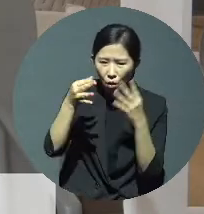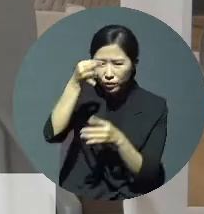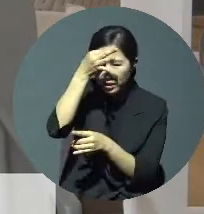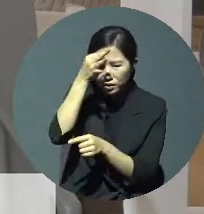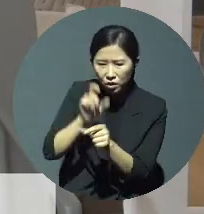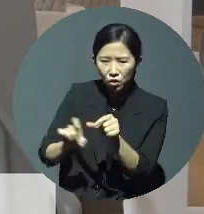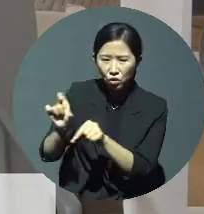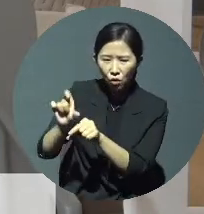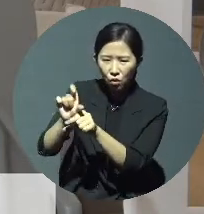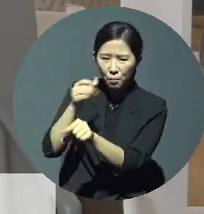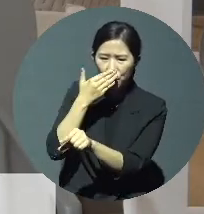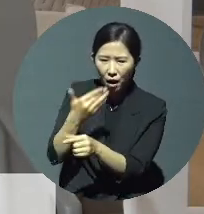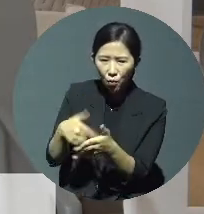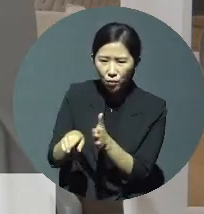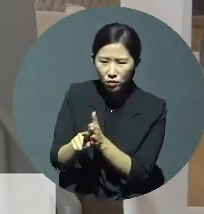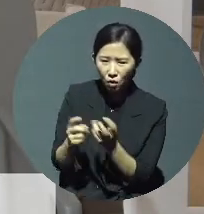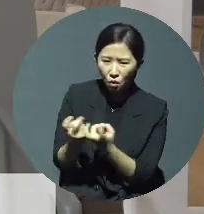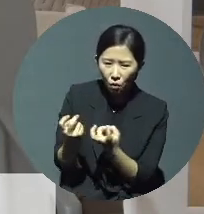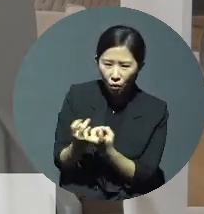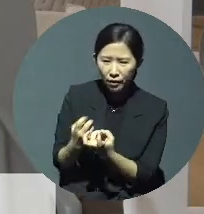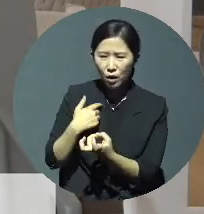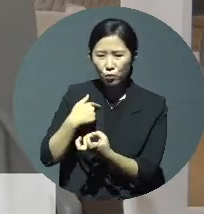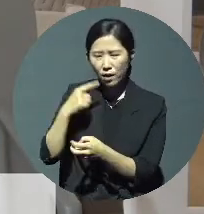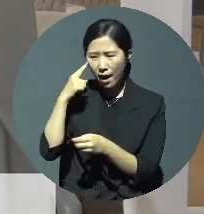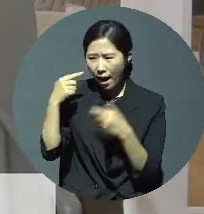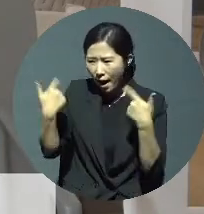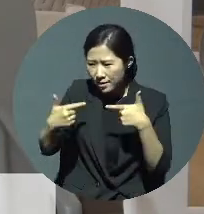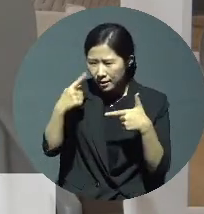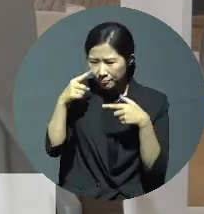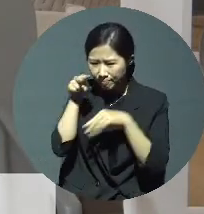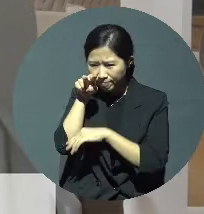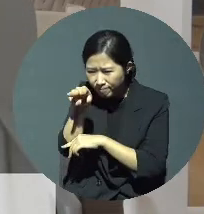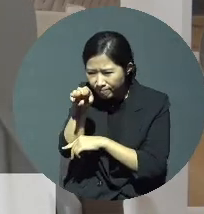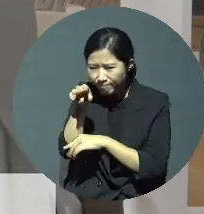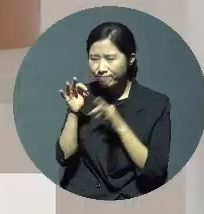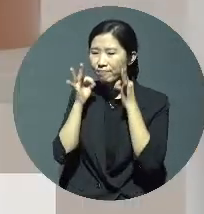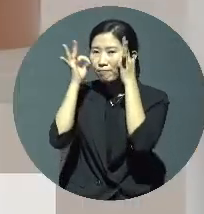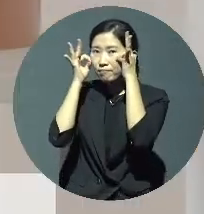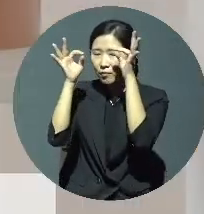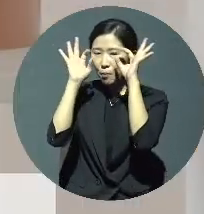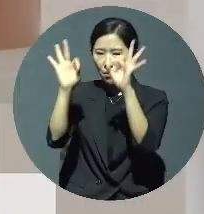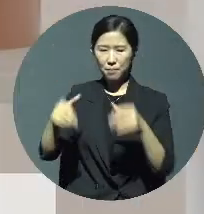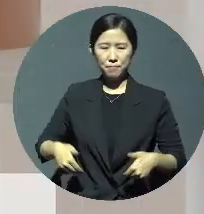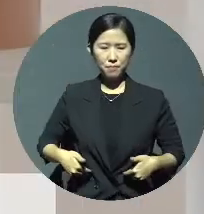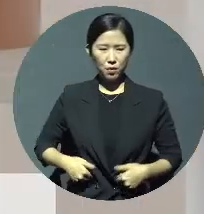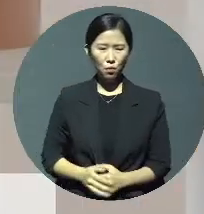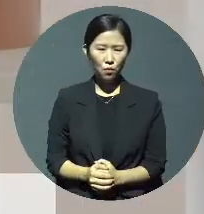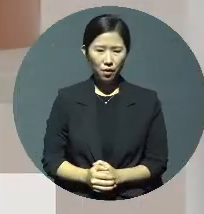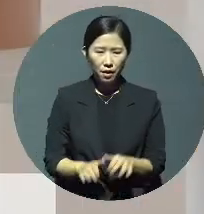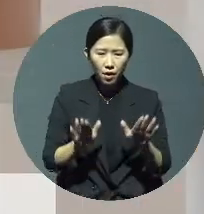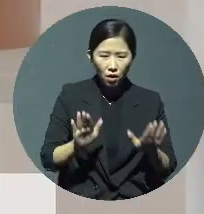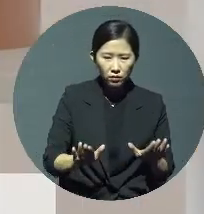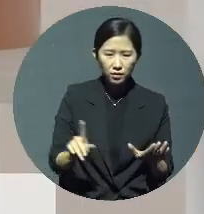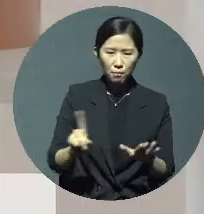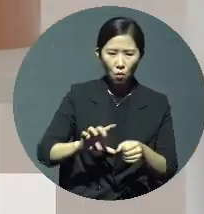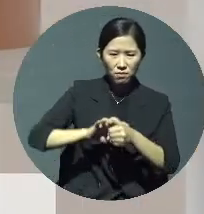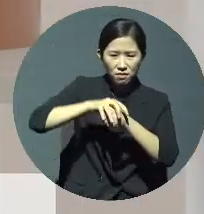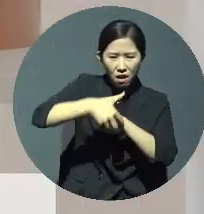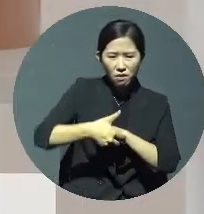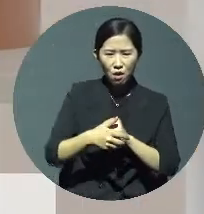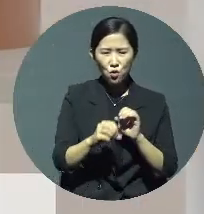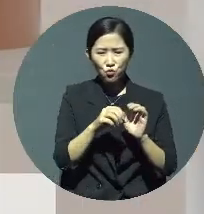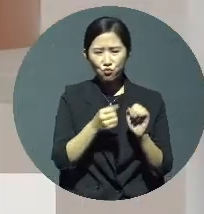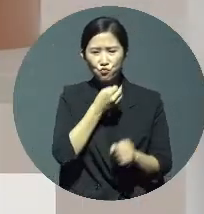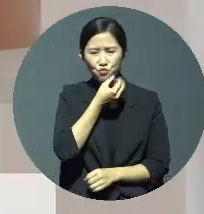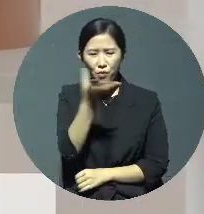how something new might be beneficial and better than what came before. Right now, clearly, with